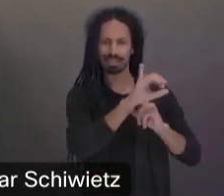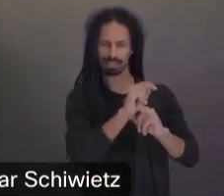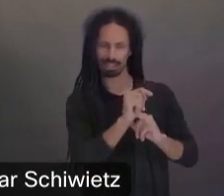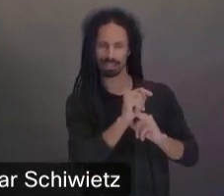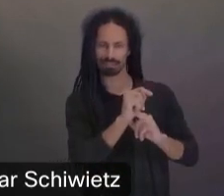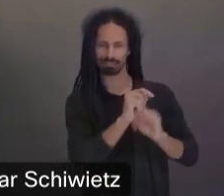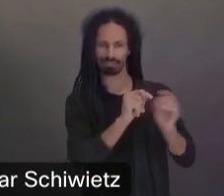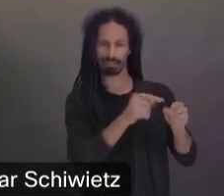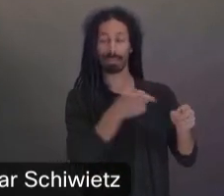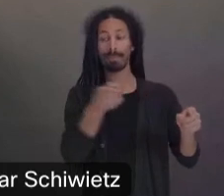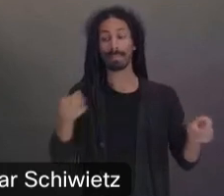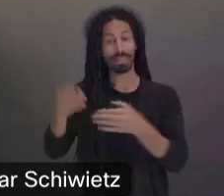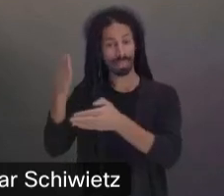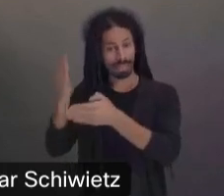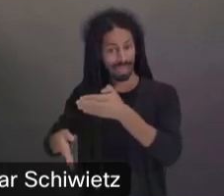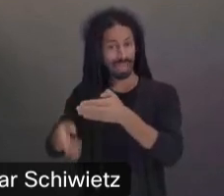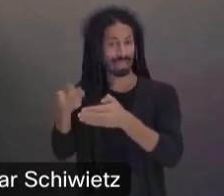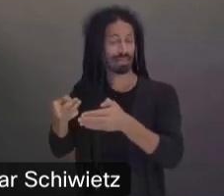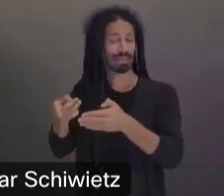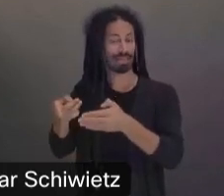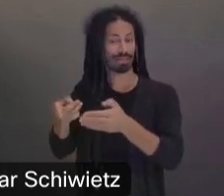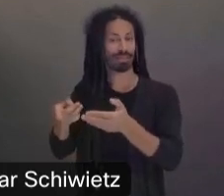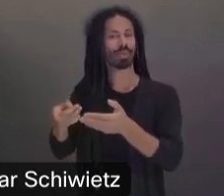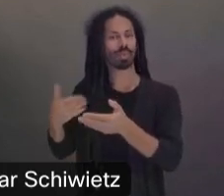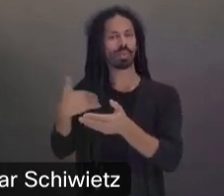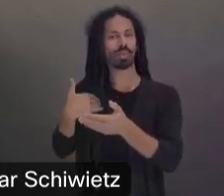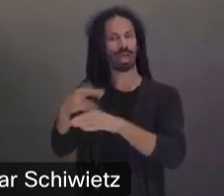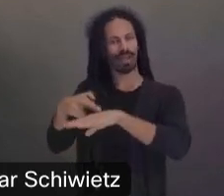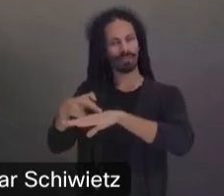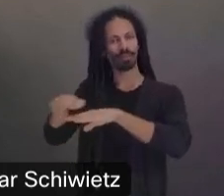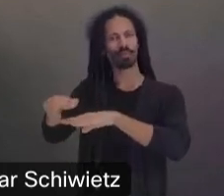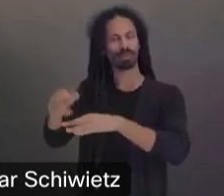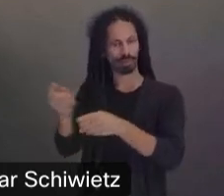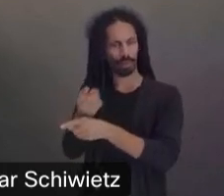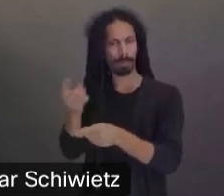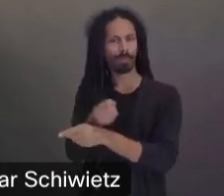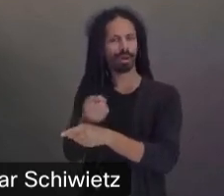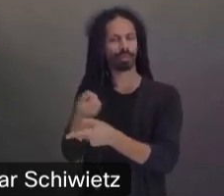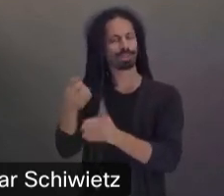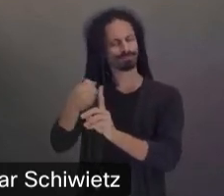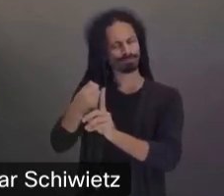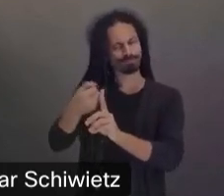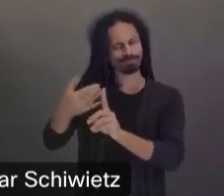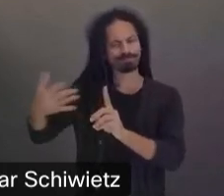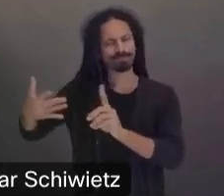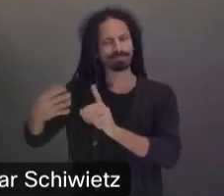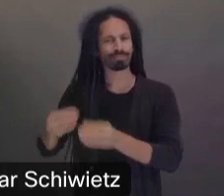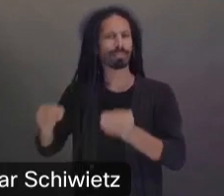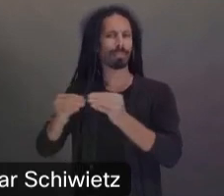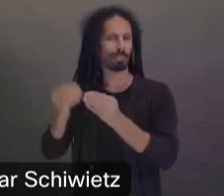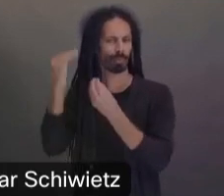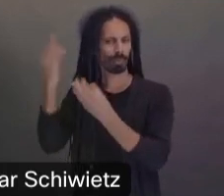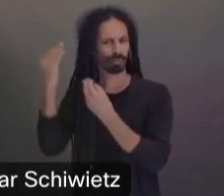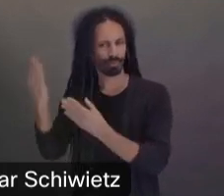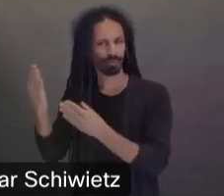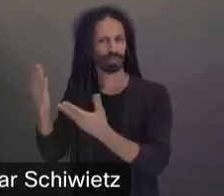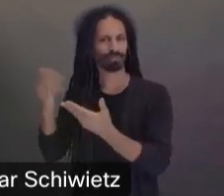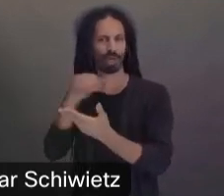followed at the end of the paper by a reference entry that provides a little bit more detail beyond the author